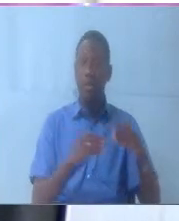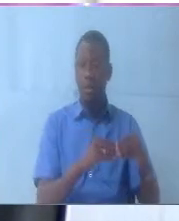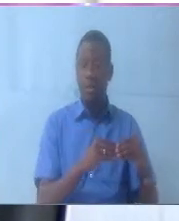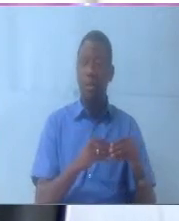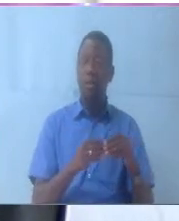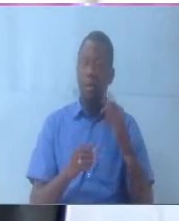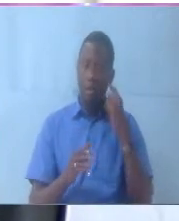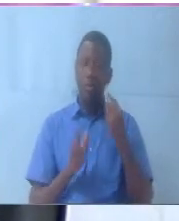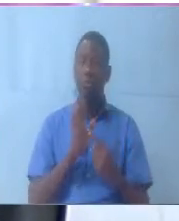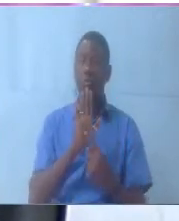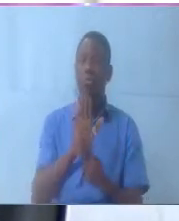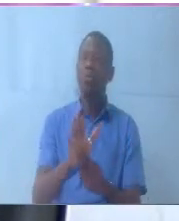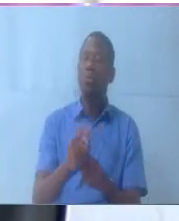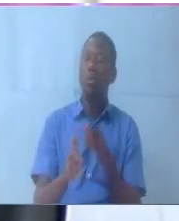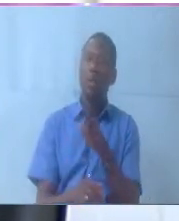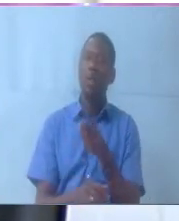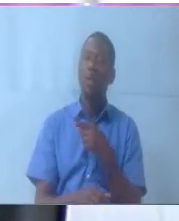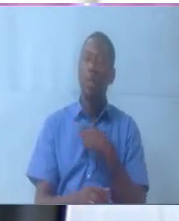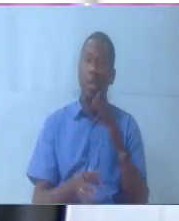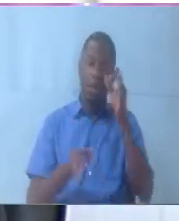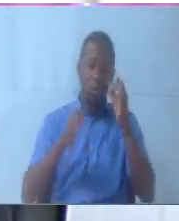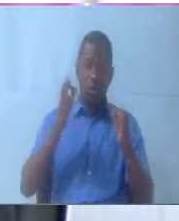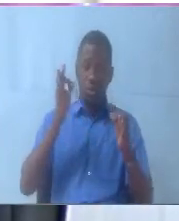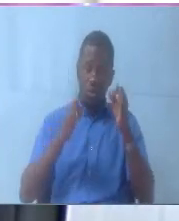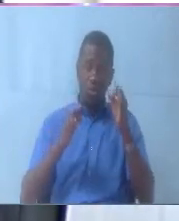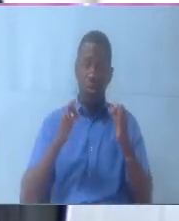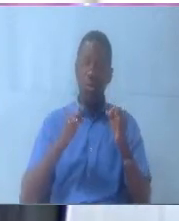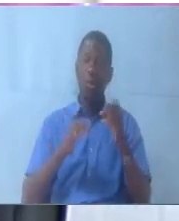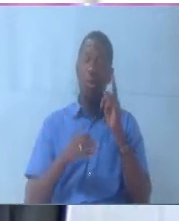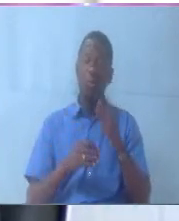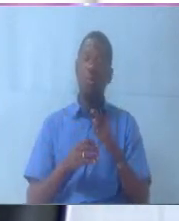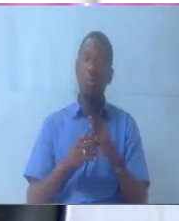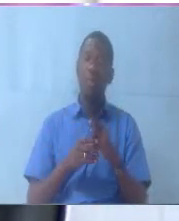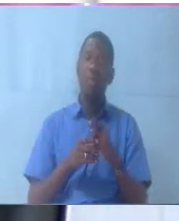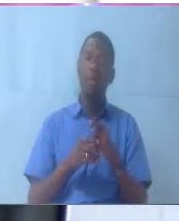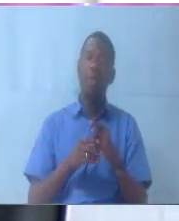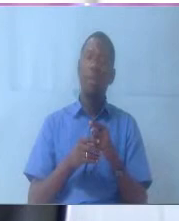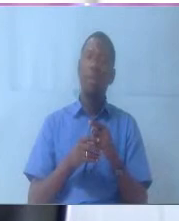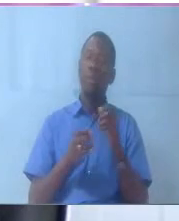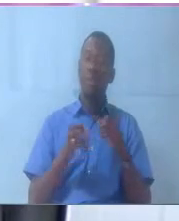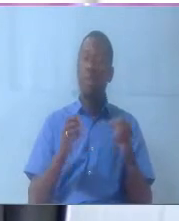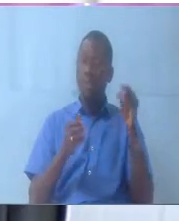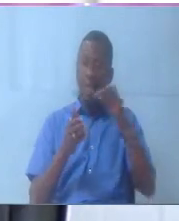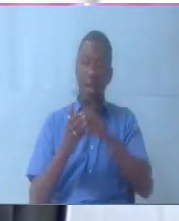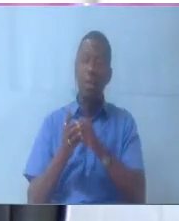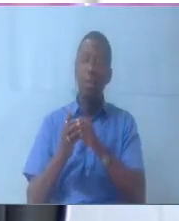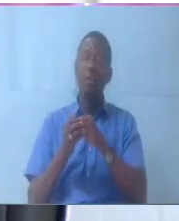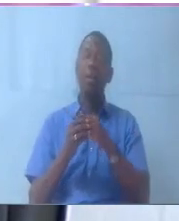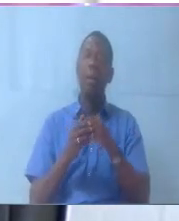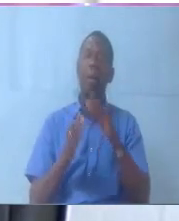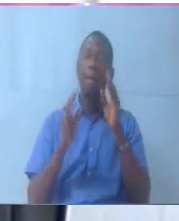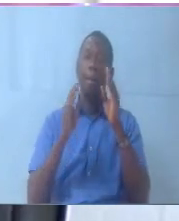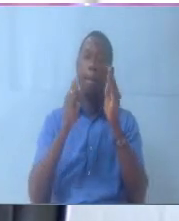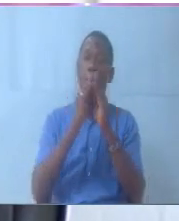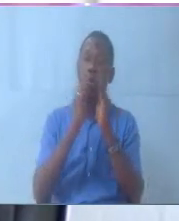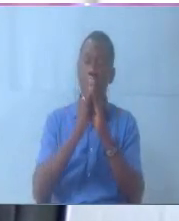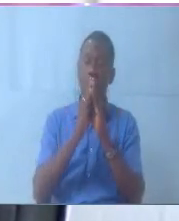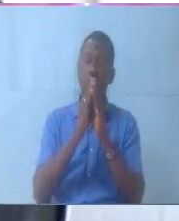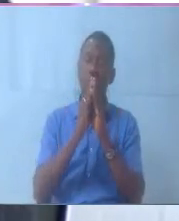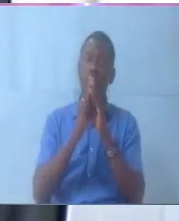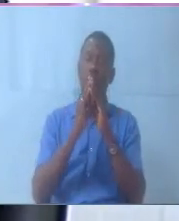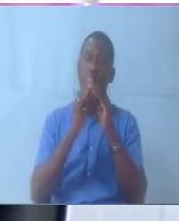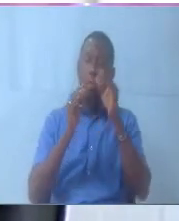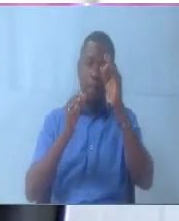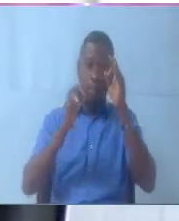foko the court shall be styled as a Bundung Magistrates Court. kiti bunda nyi ba londila ko Bundung Magistrate kiti bunda.